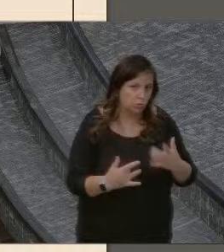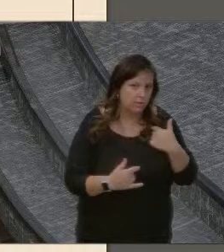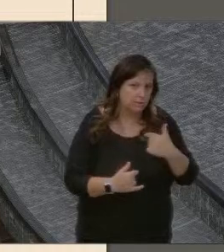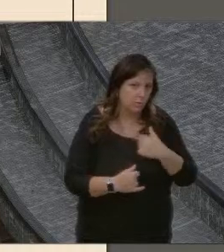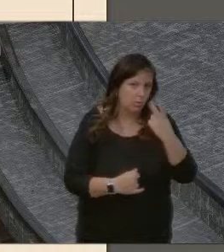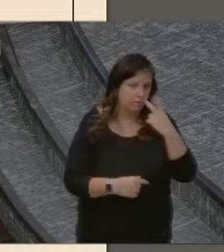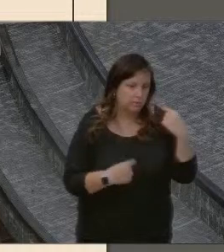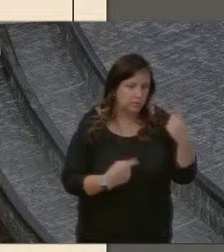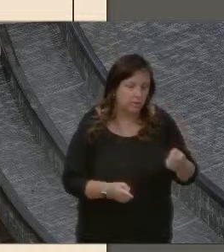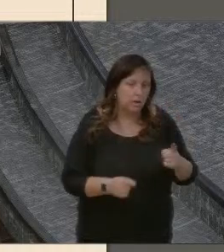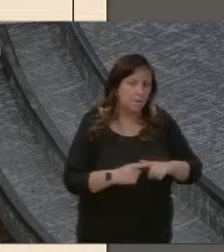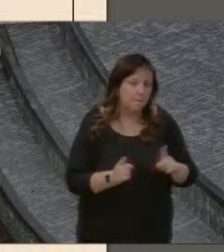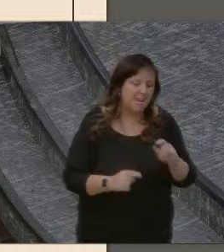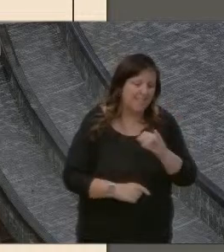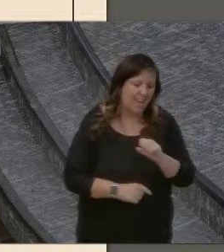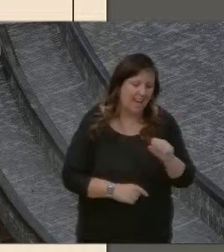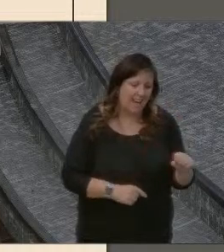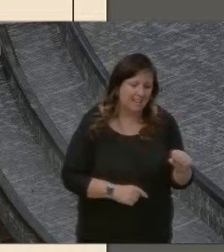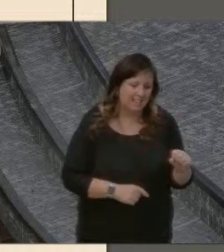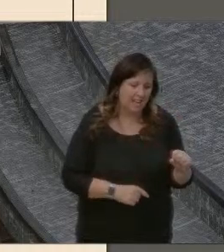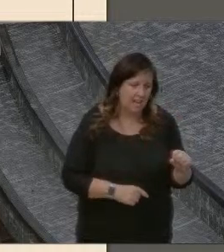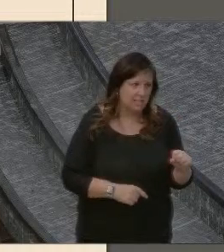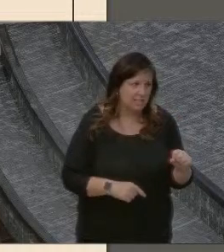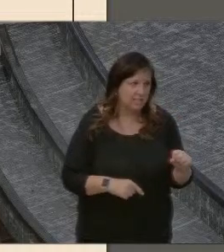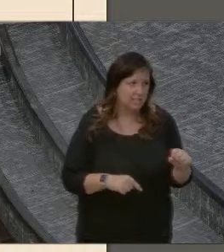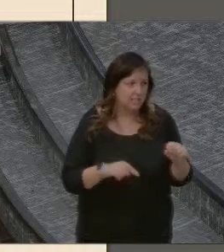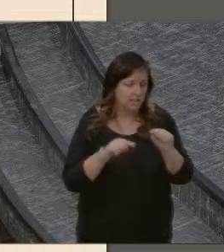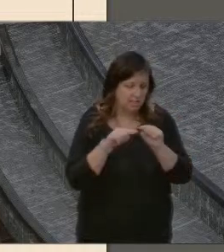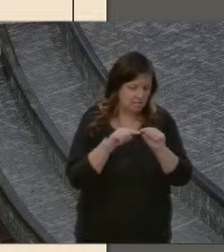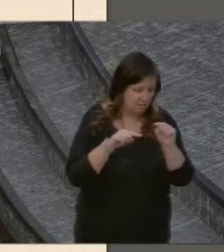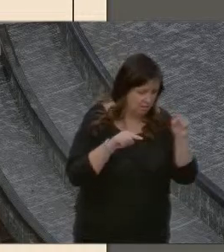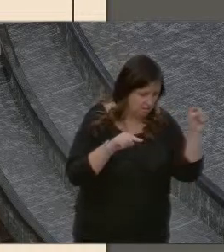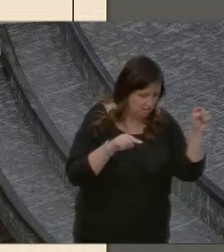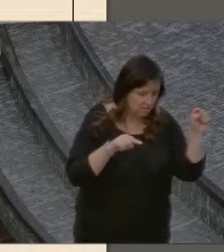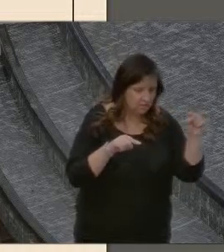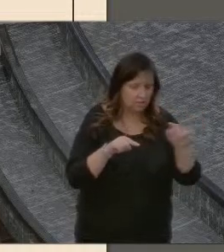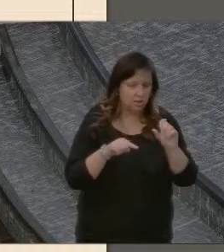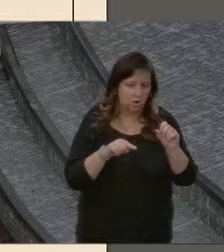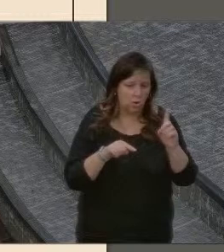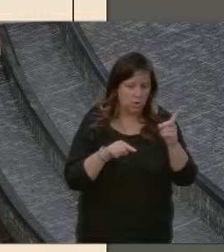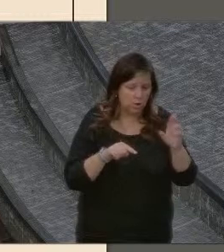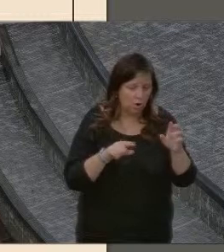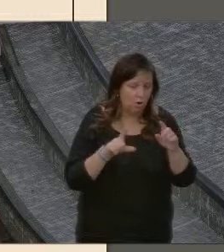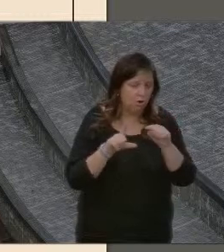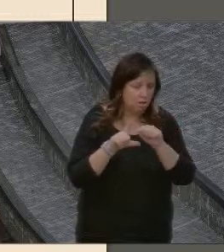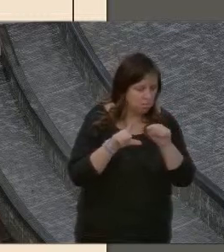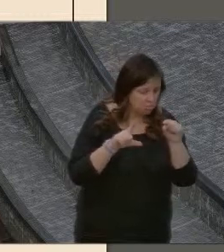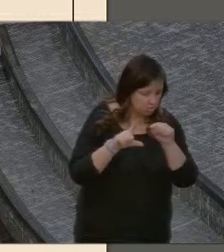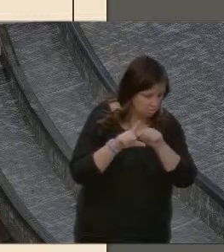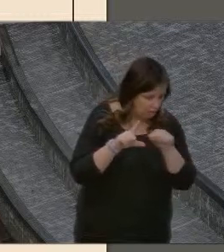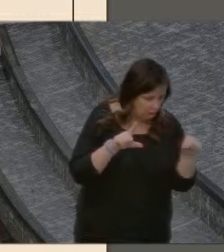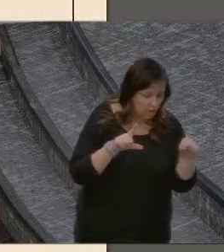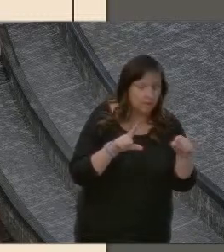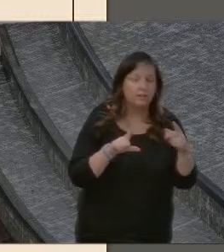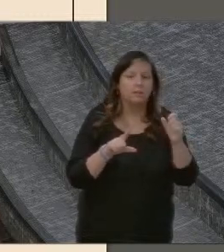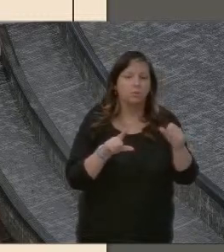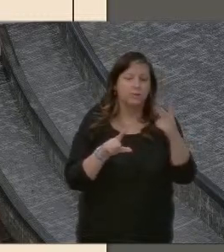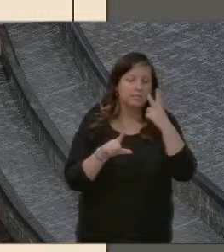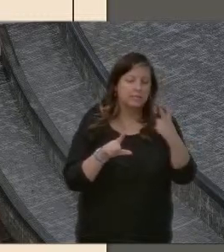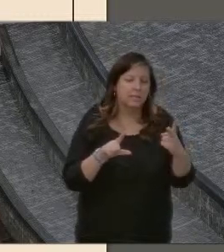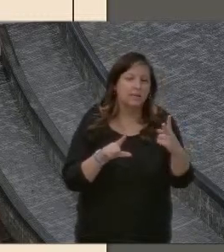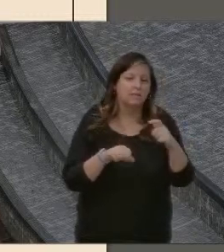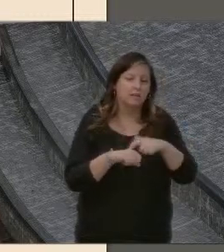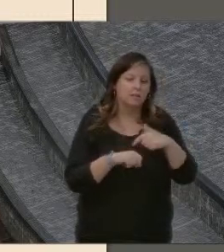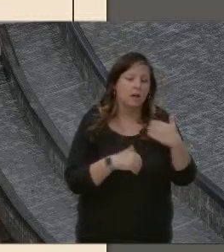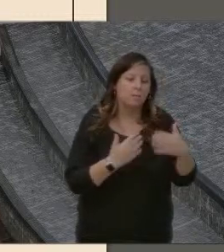at the ISS line and the ODR line, it shows that over time there's been somewhat of a growth